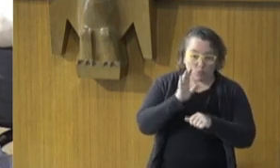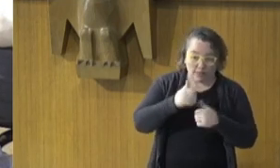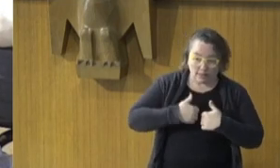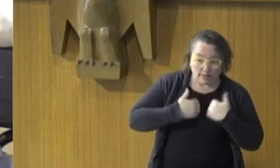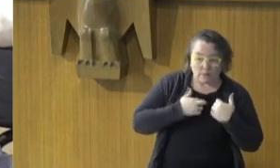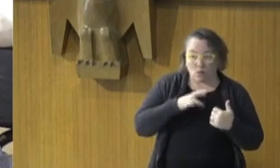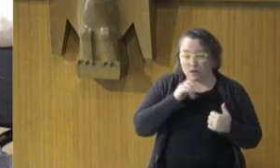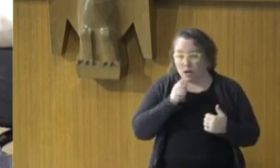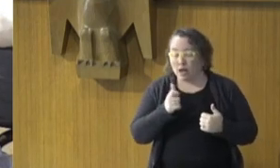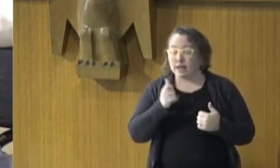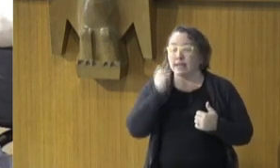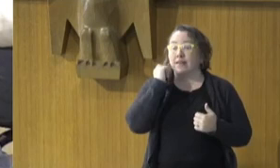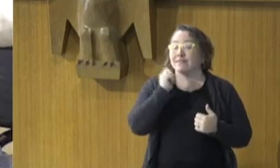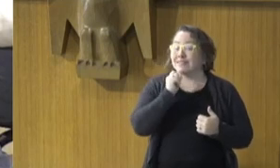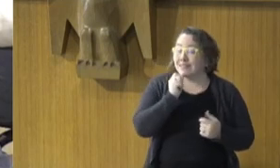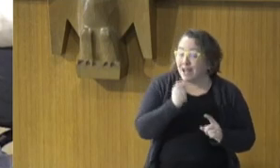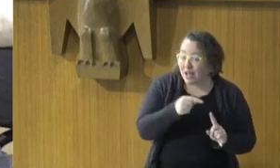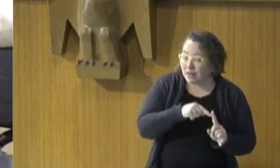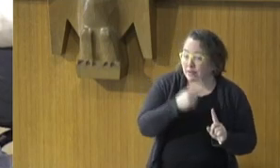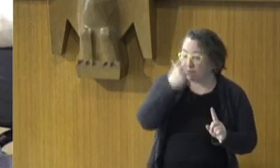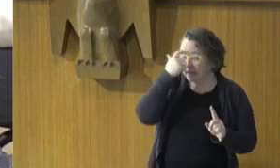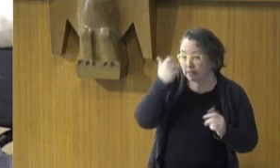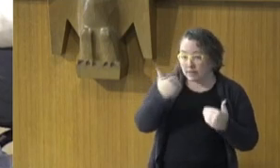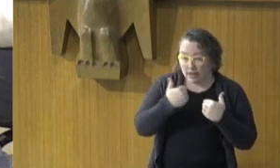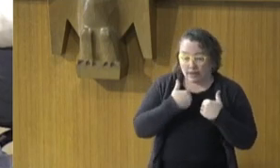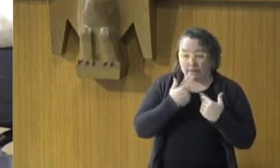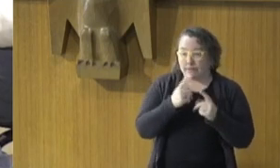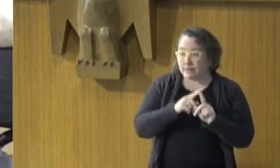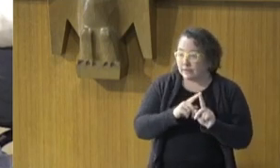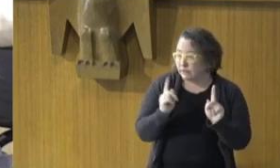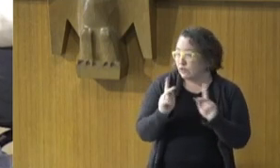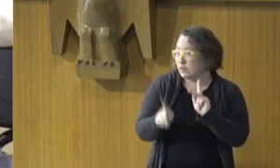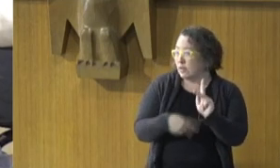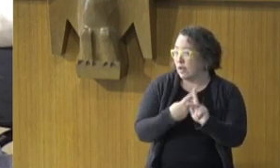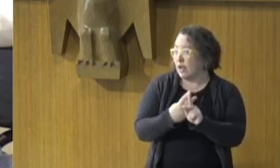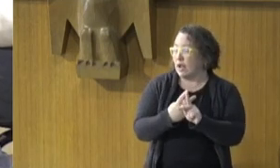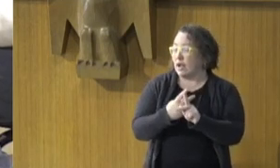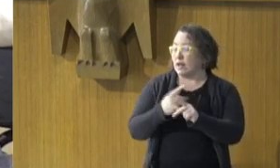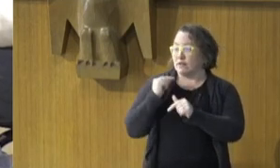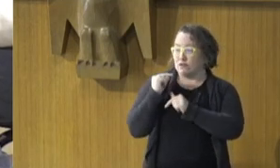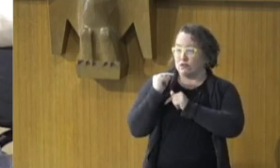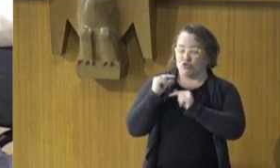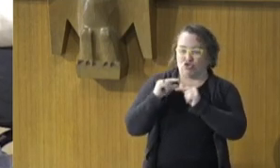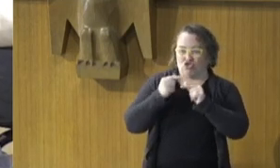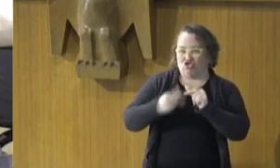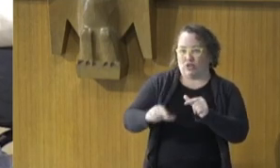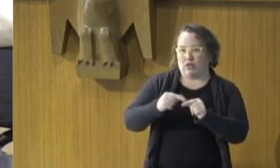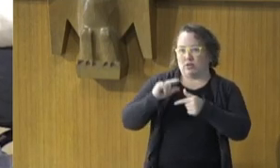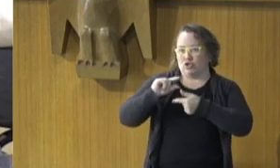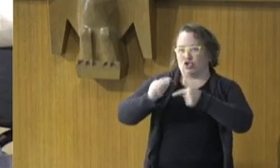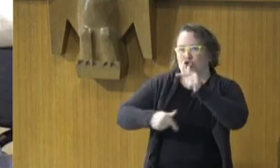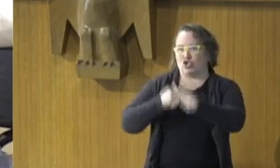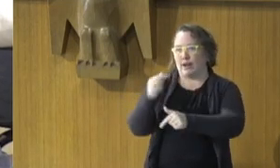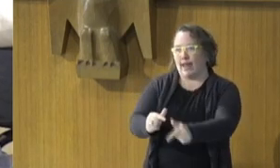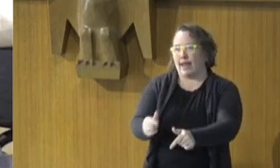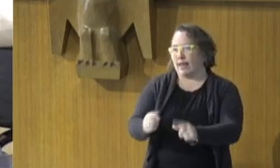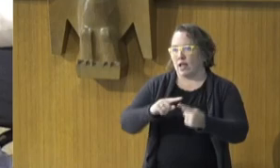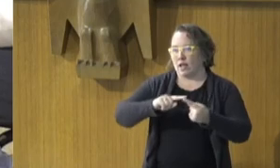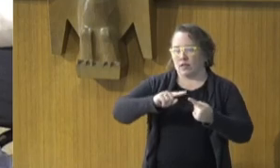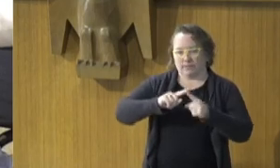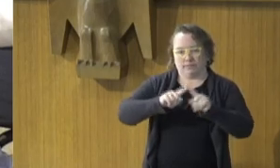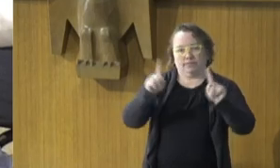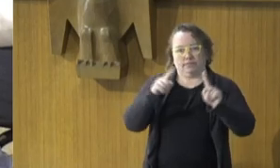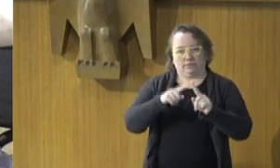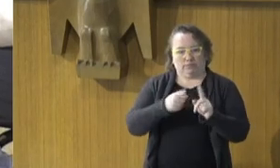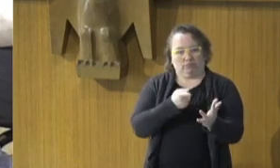If they're not viable, because they're having, a different genetic abnormality, they will discard the embryos. And this is where a lot